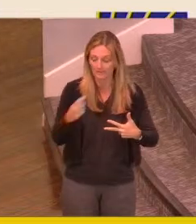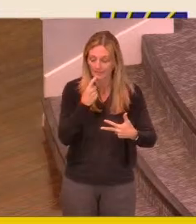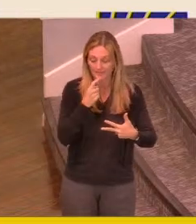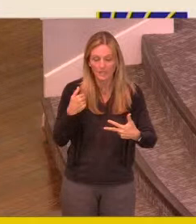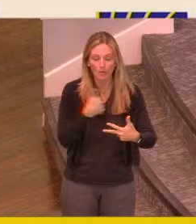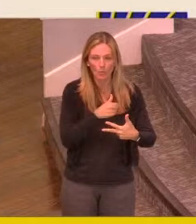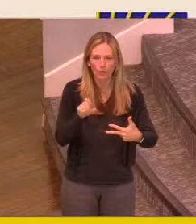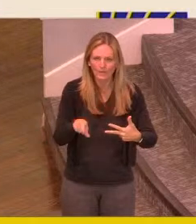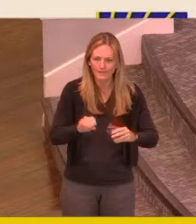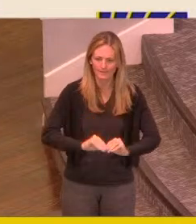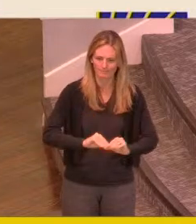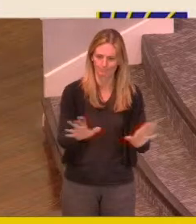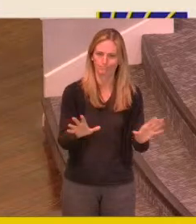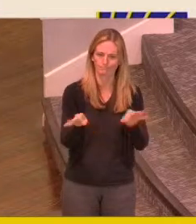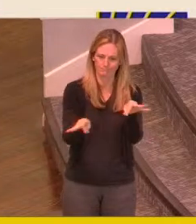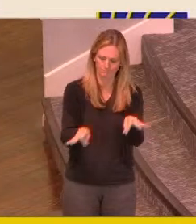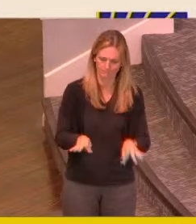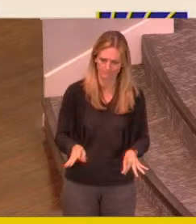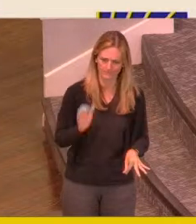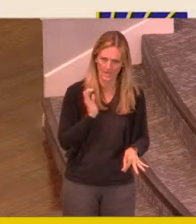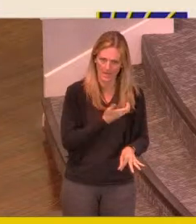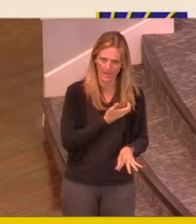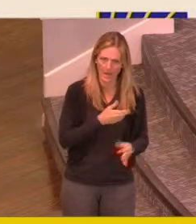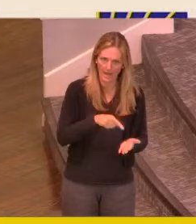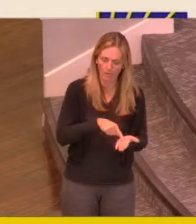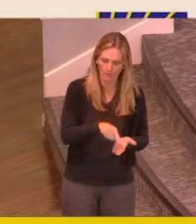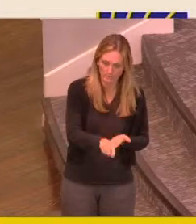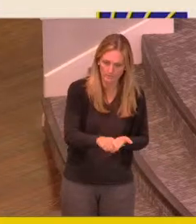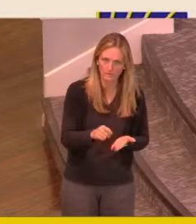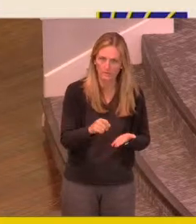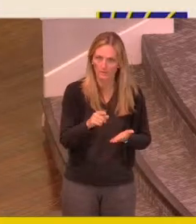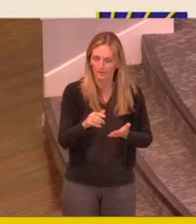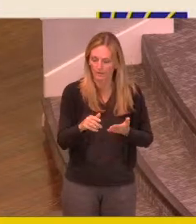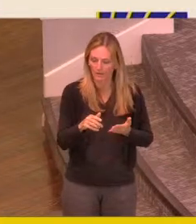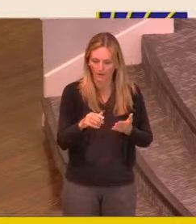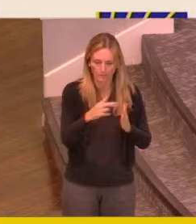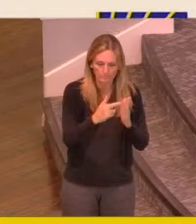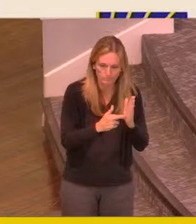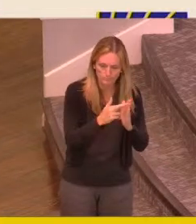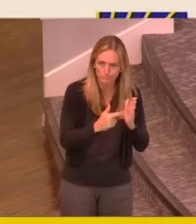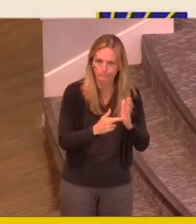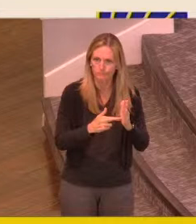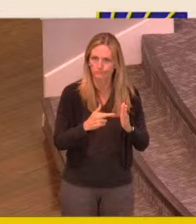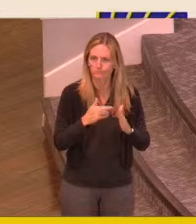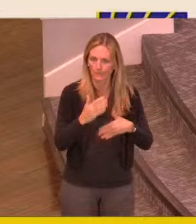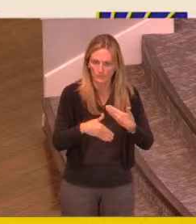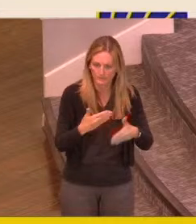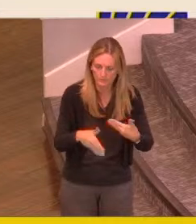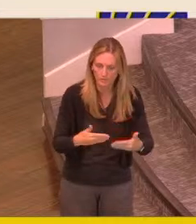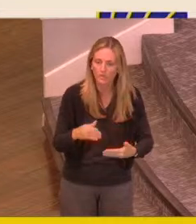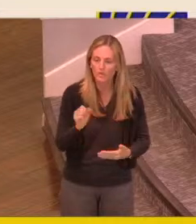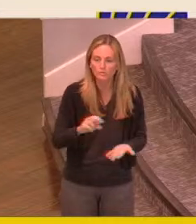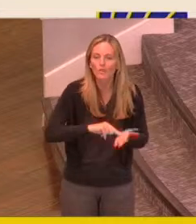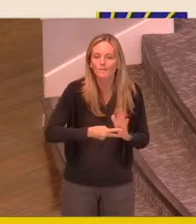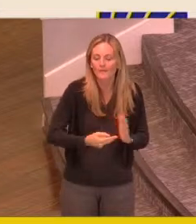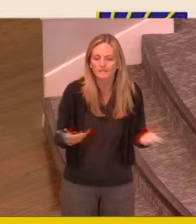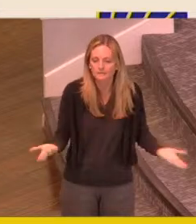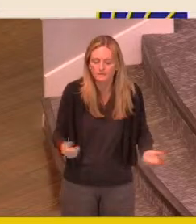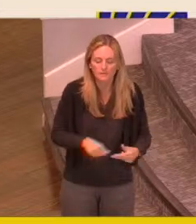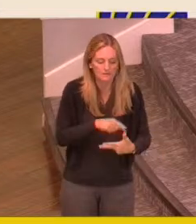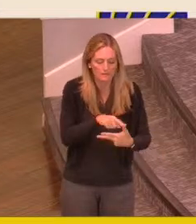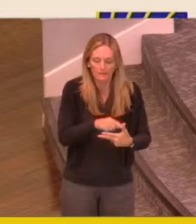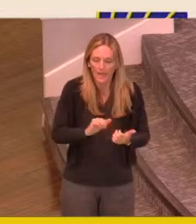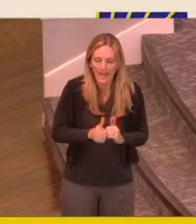clarify and make transparent our compensation-related guidelines, processes, and procedures. So in other words, people need to know how they get